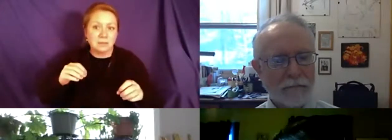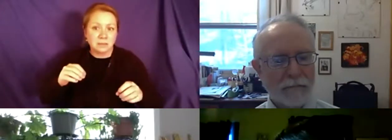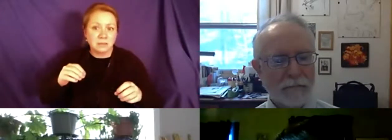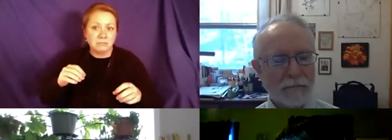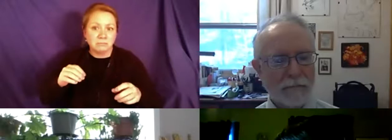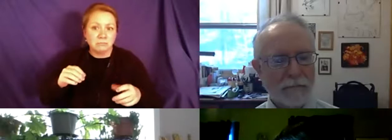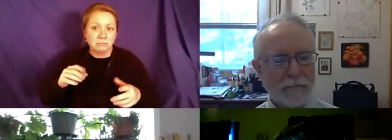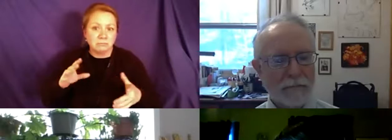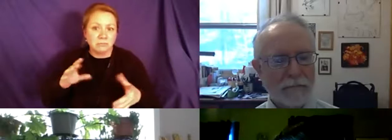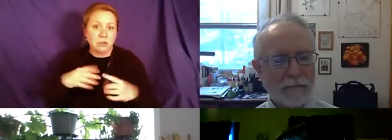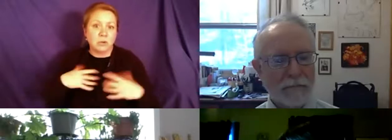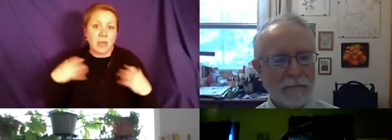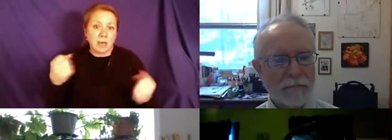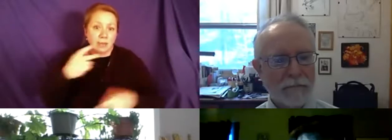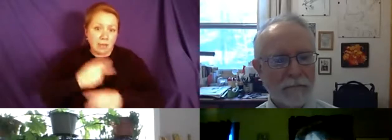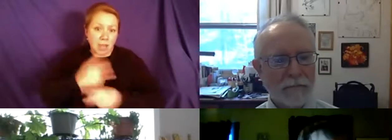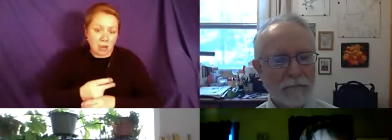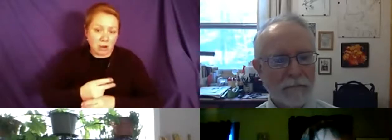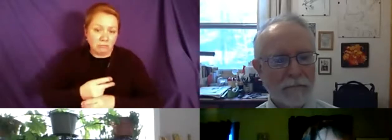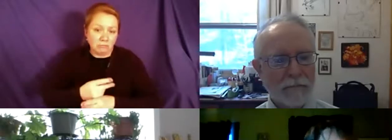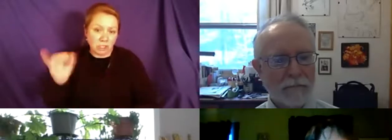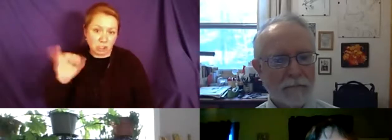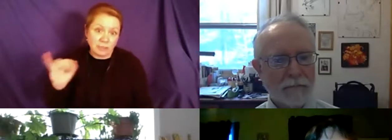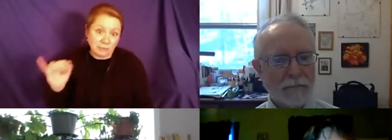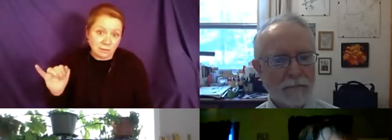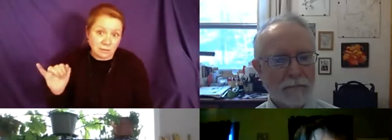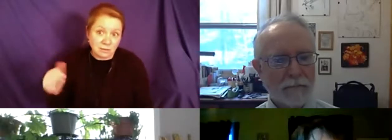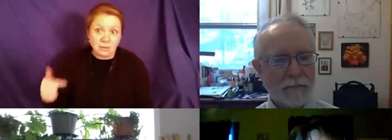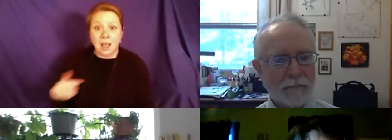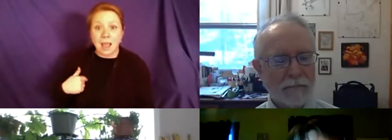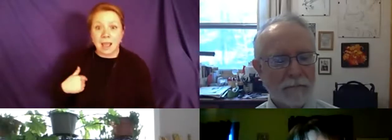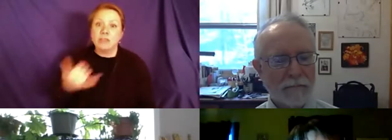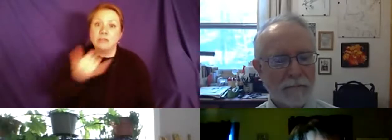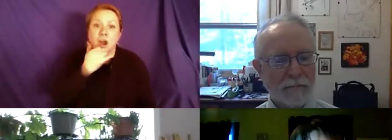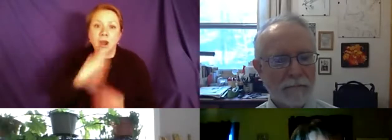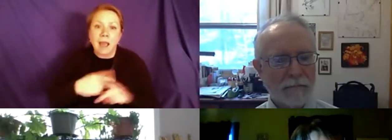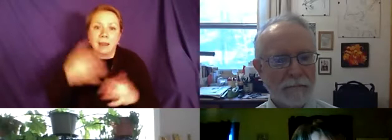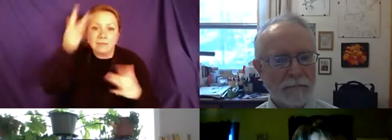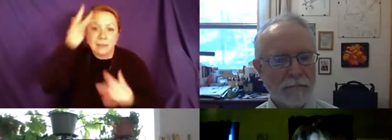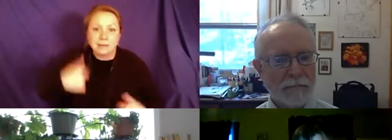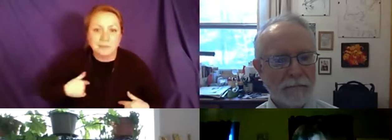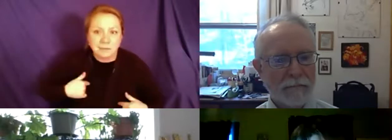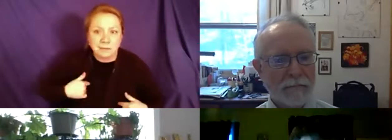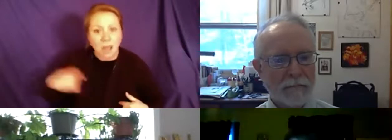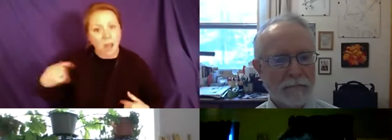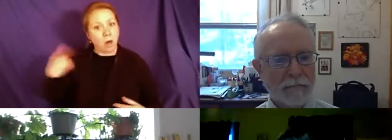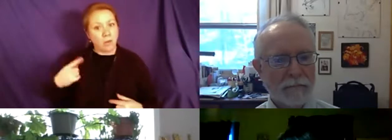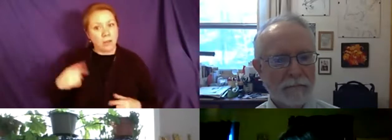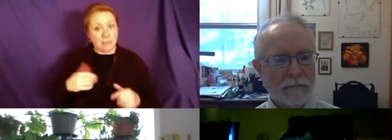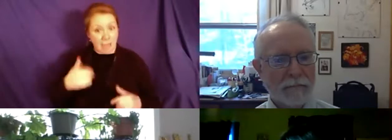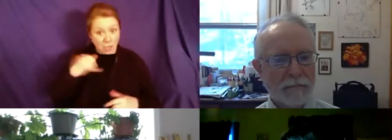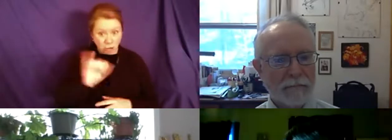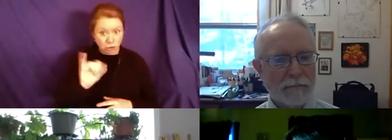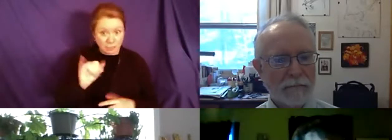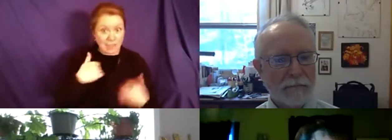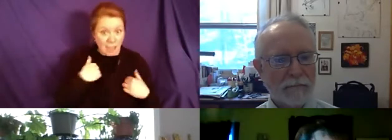terms of healthcare coverage, insurance. You know, I had the wrong kind of illness, and I always had maintained insurance coverage,